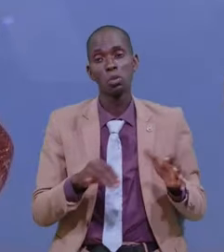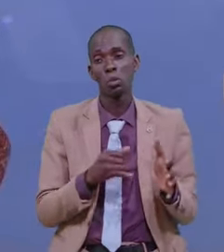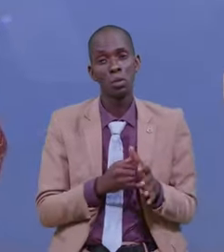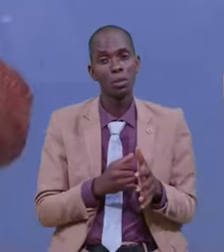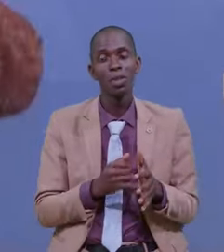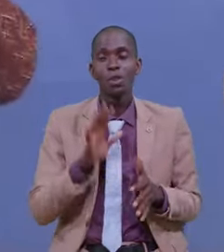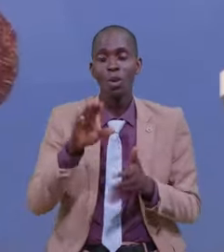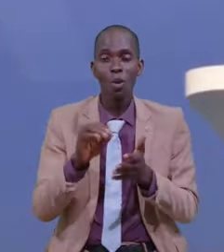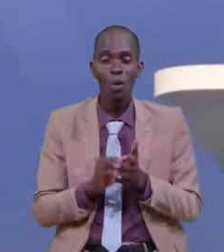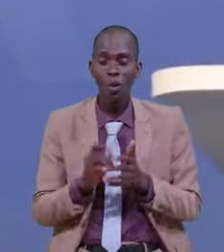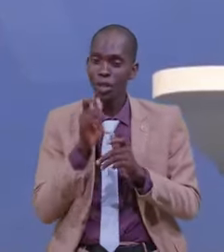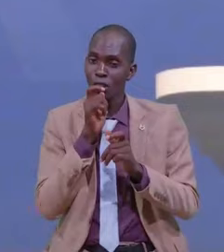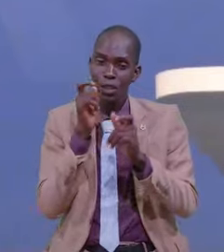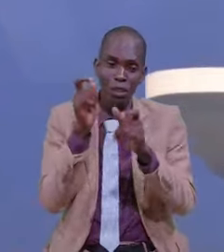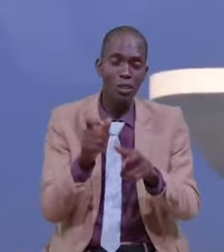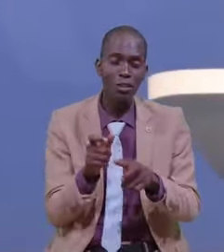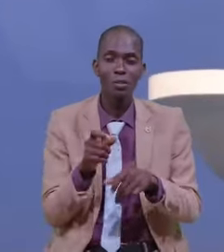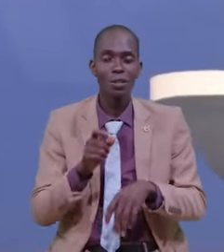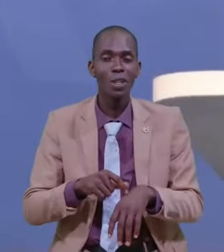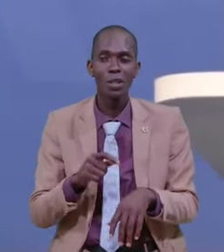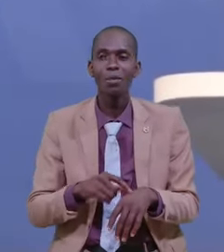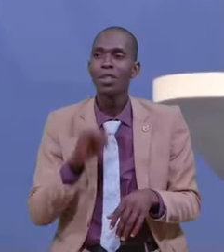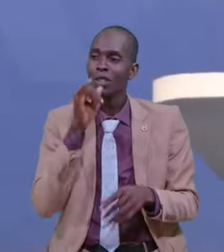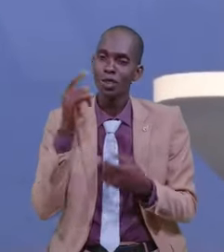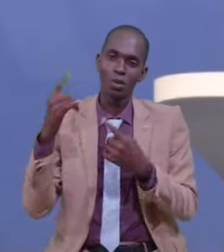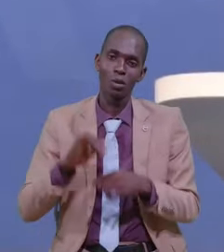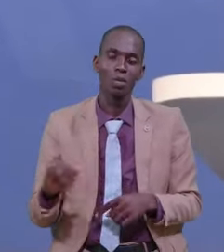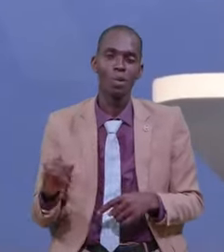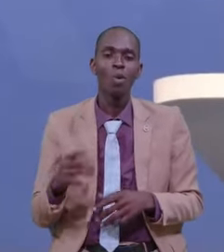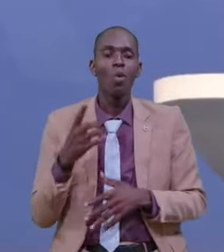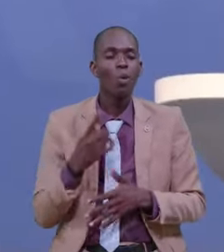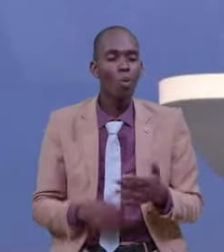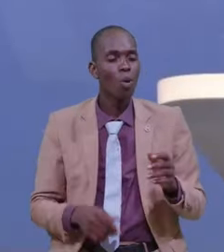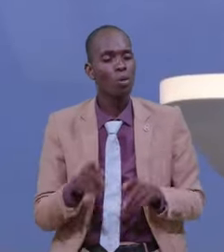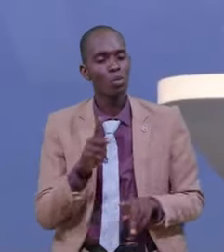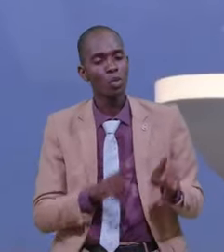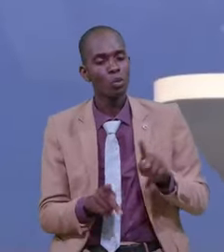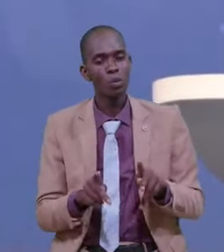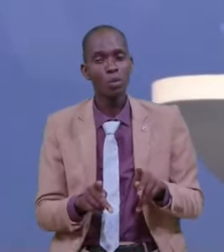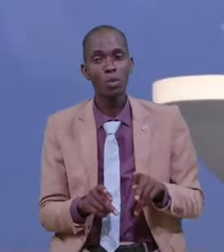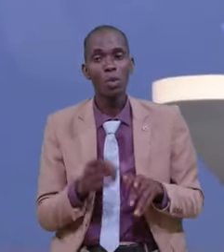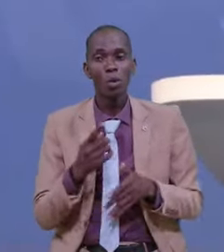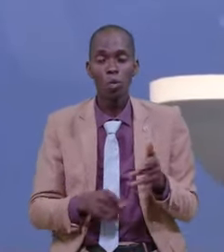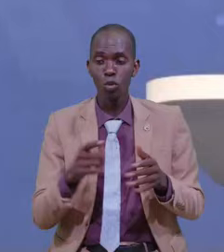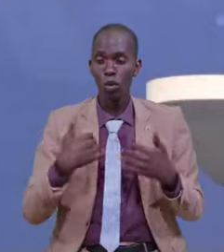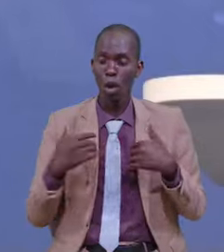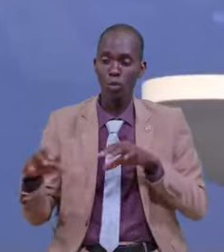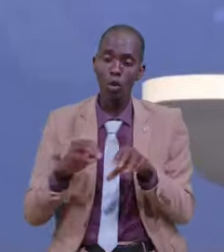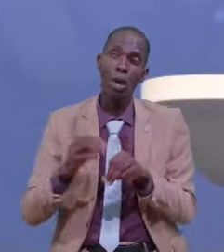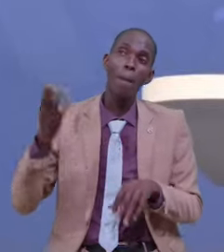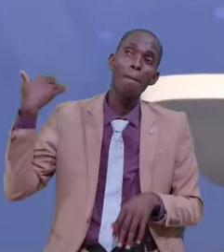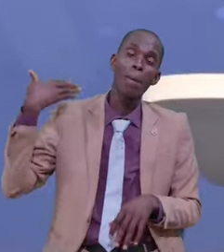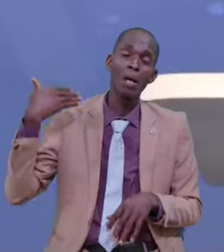coming. What he had done in the past that had gone to record that he didn't